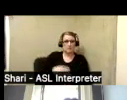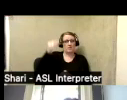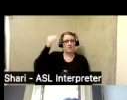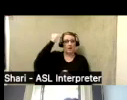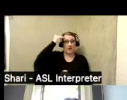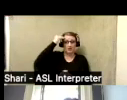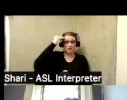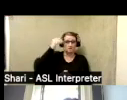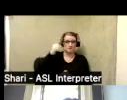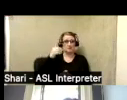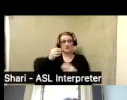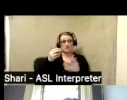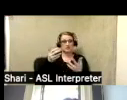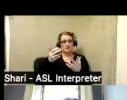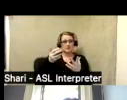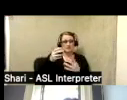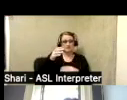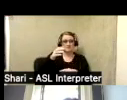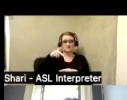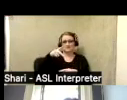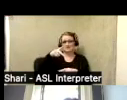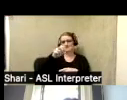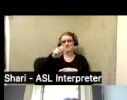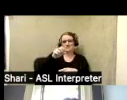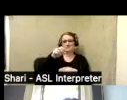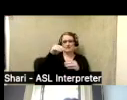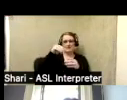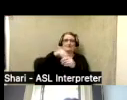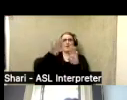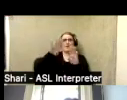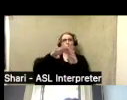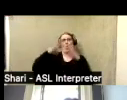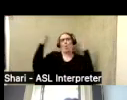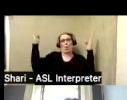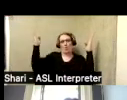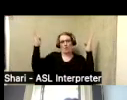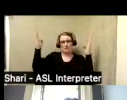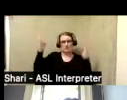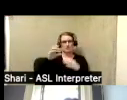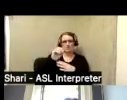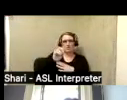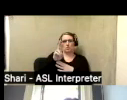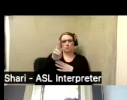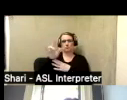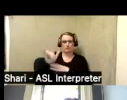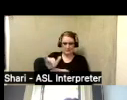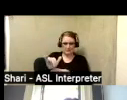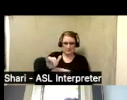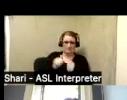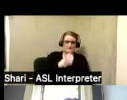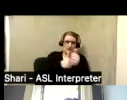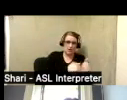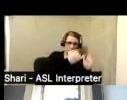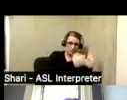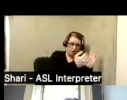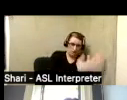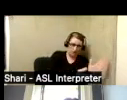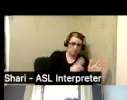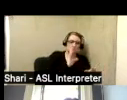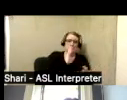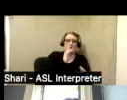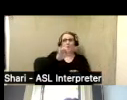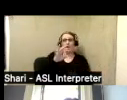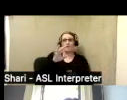as Lacan said of psychosis, out in the open, Henri, following Tosquelles, spoke of